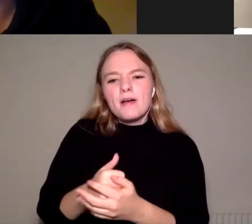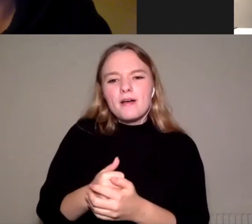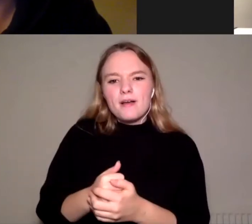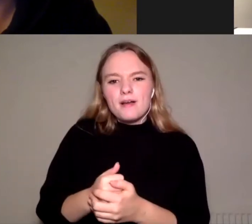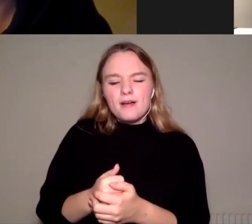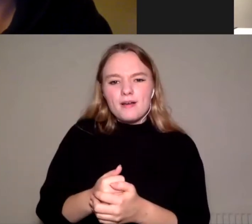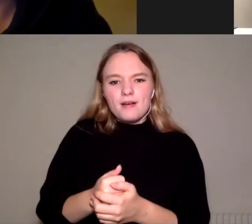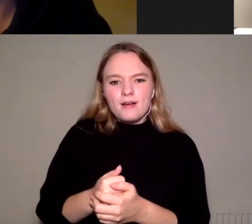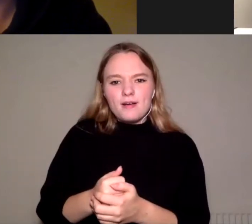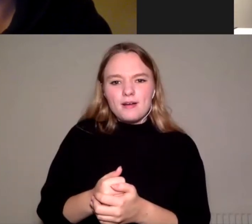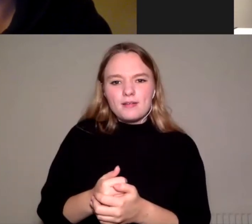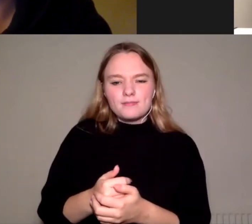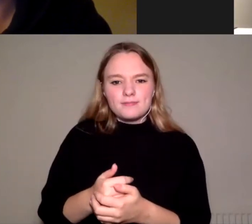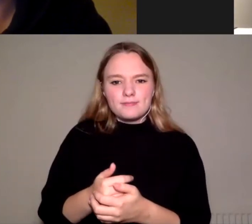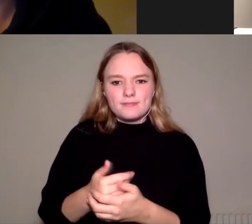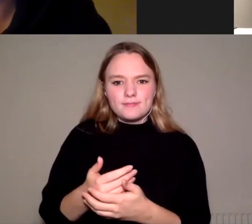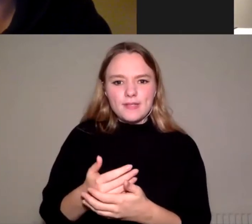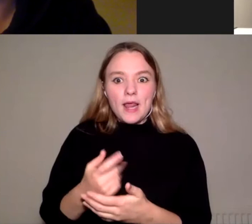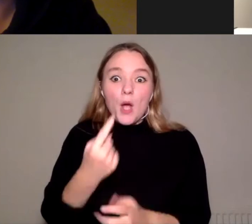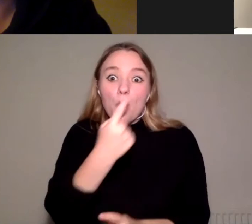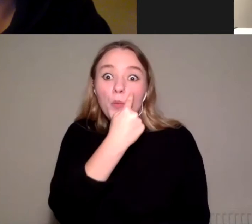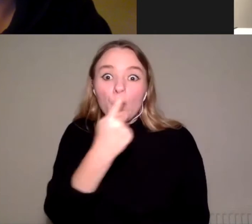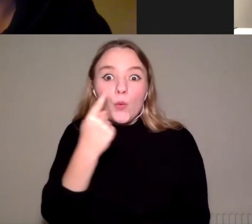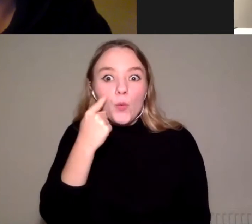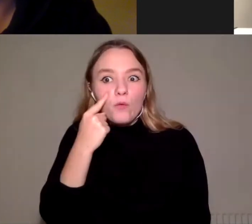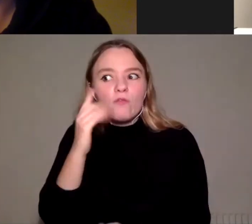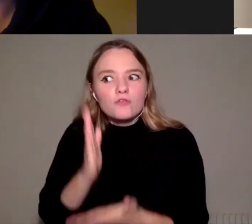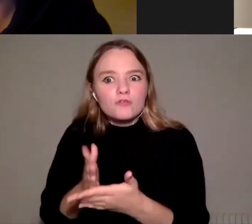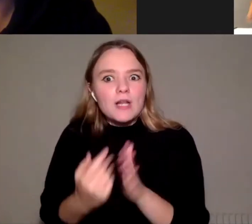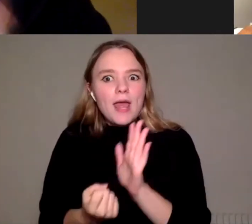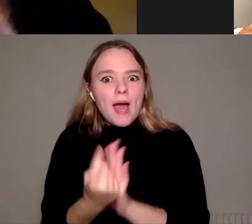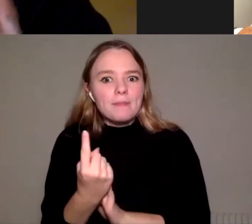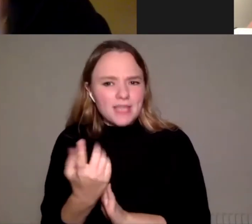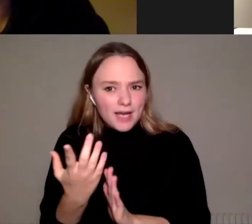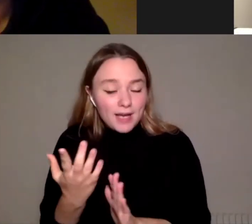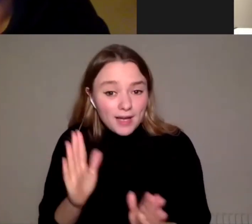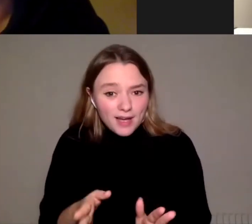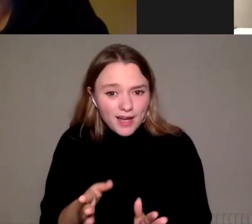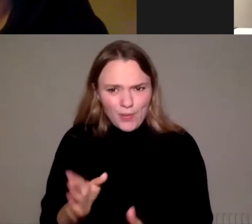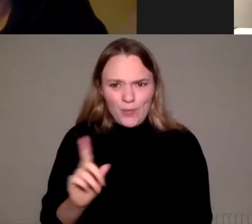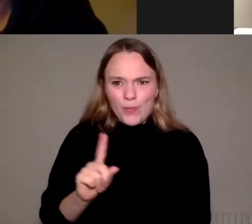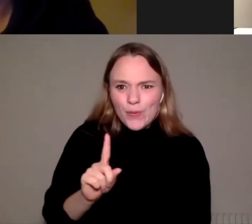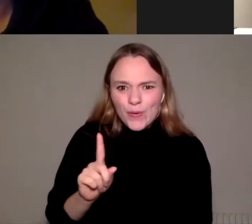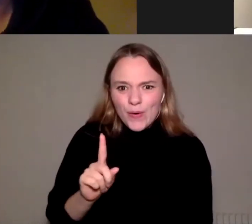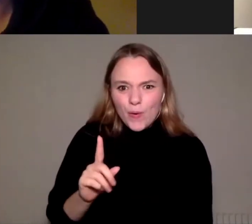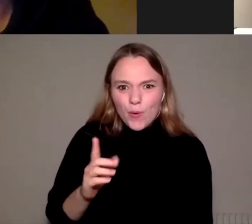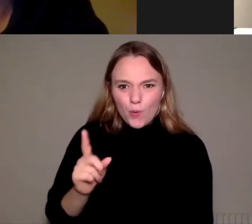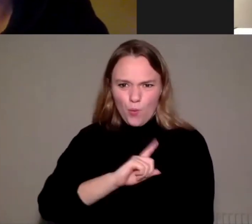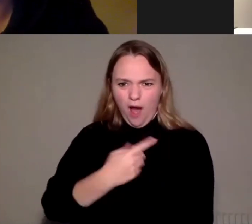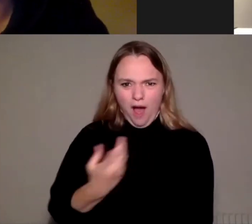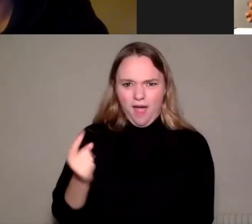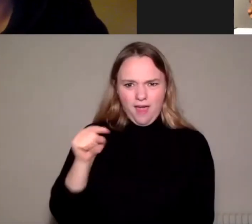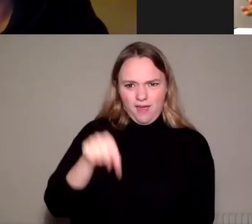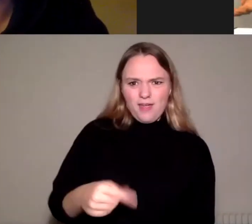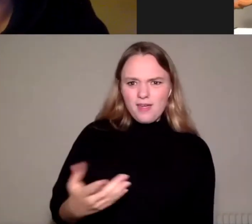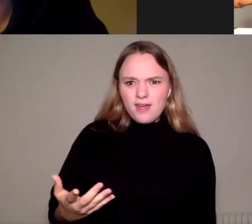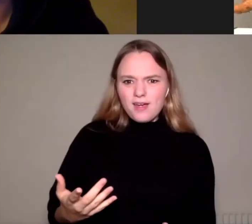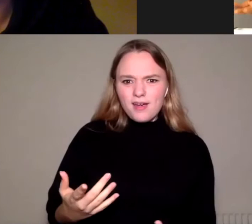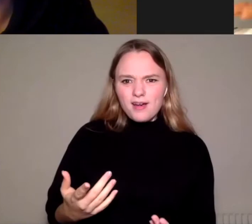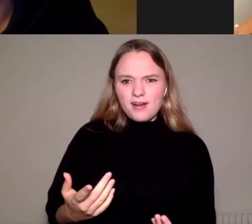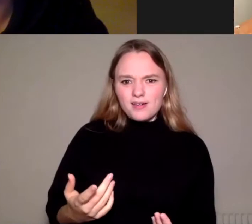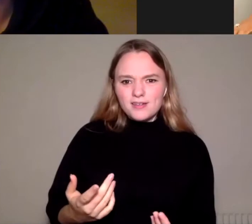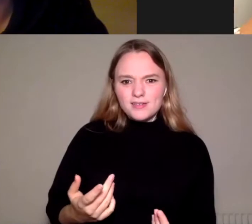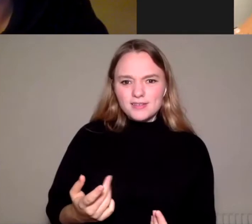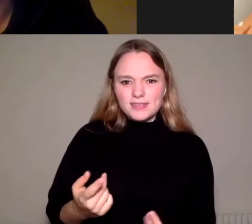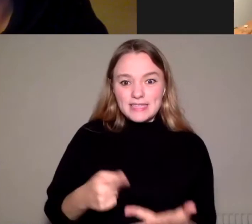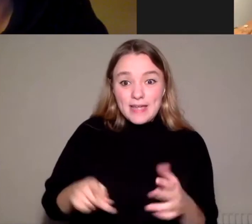basically acknowledge and prove that it's there. Now, pardon? Why am I even coming in? Why